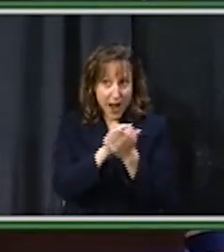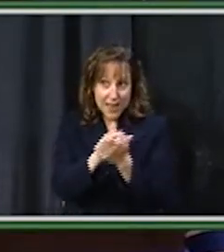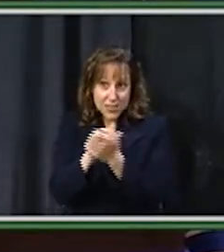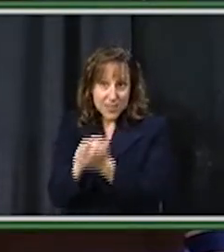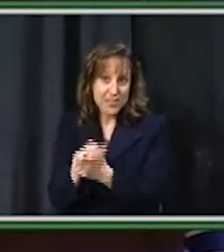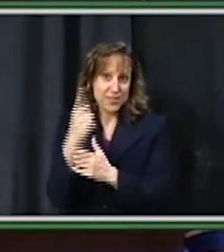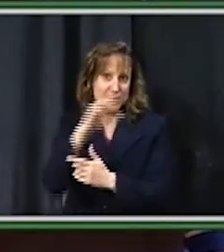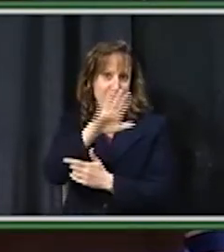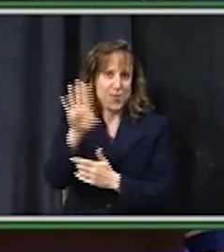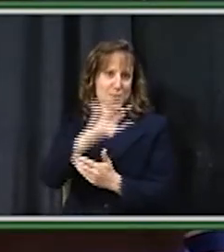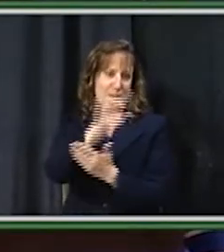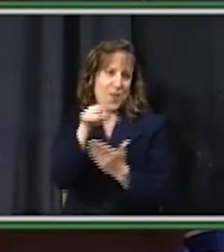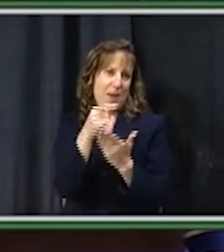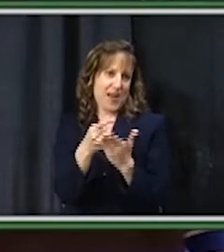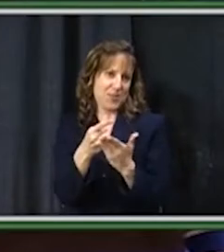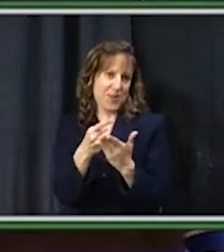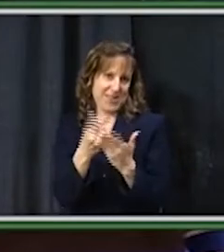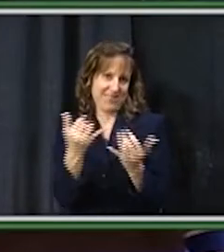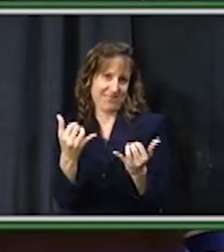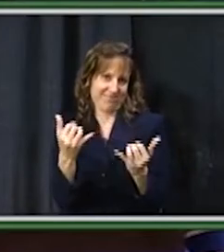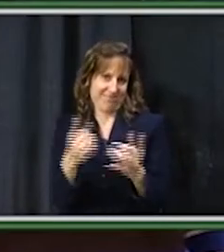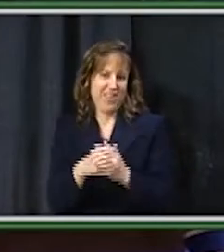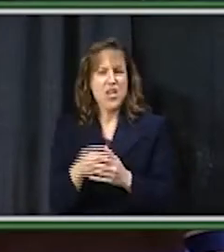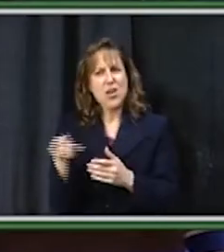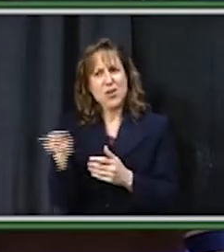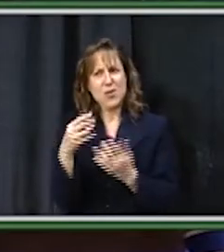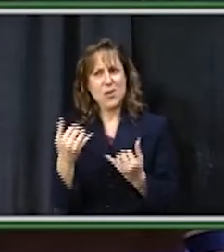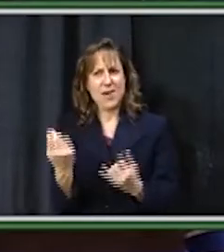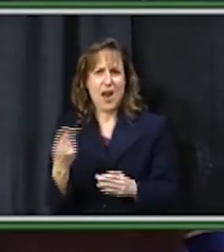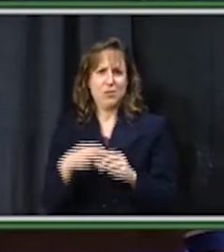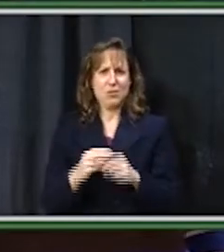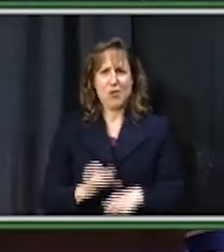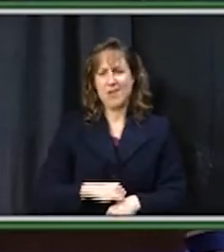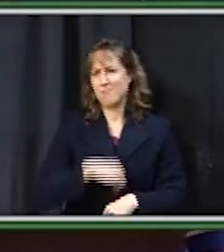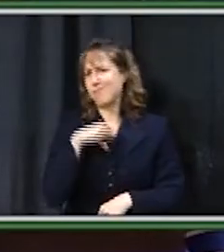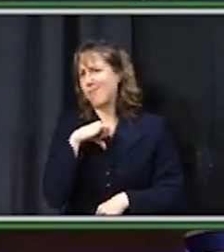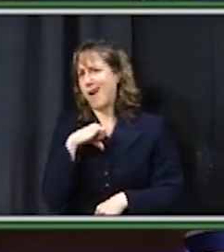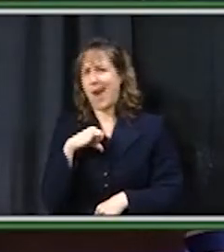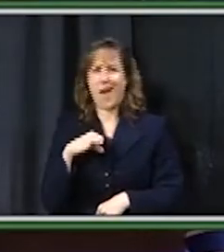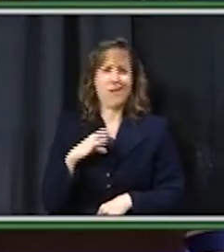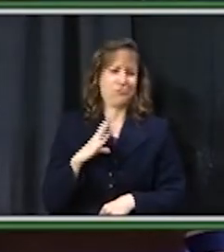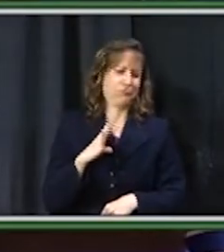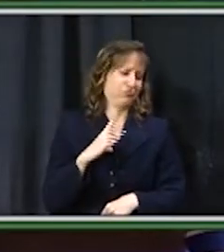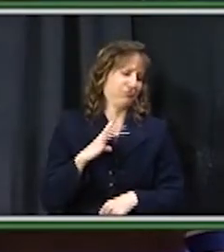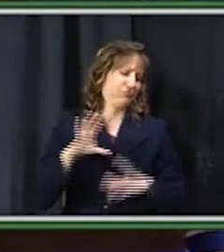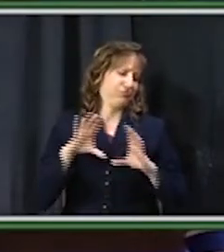your graduation. You are joining a proud and prestigious family of more than